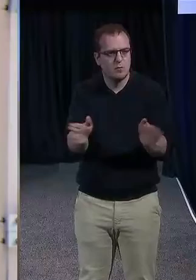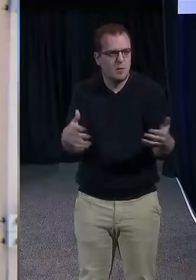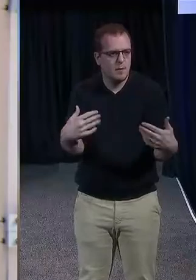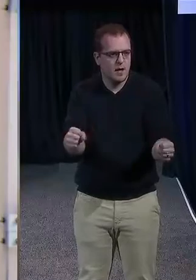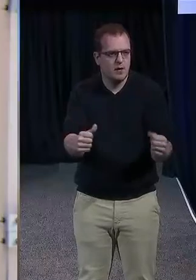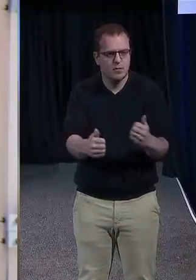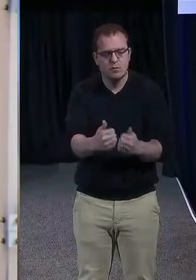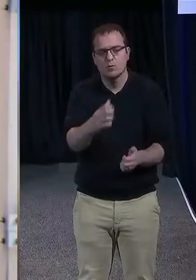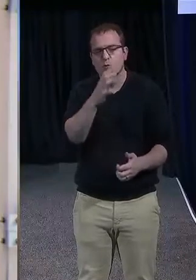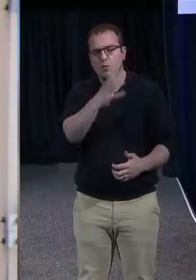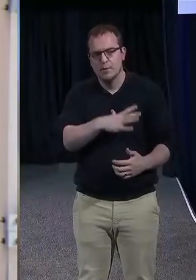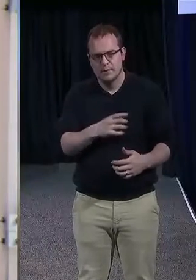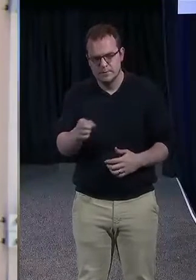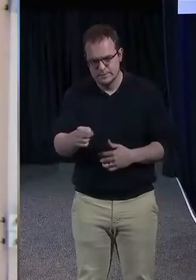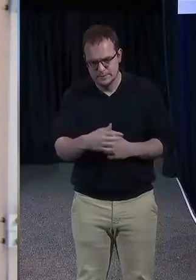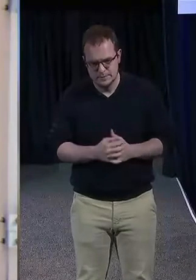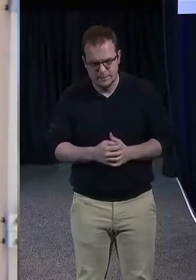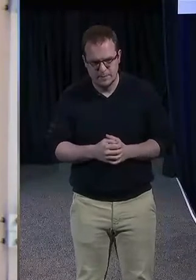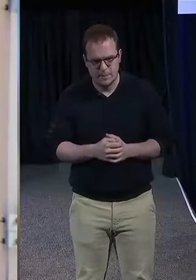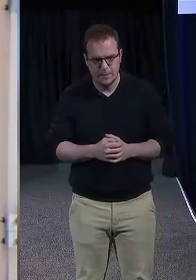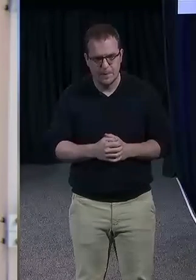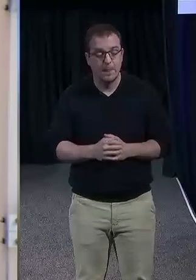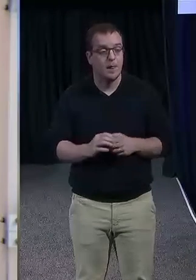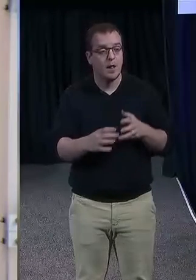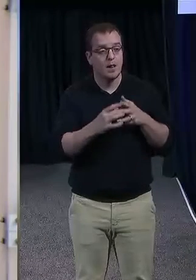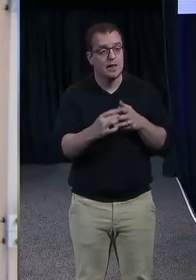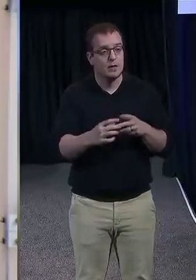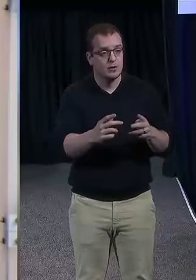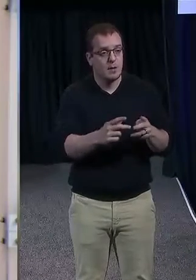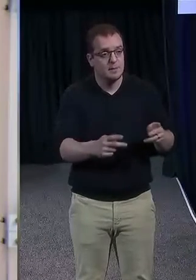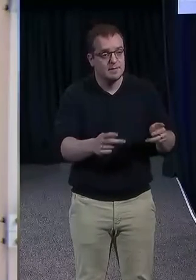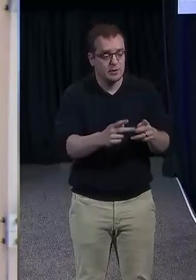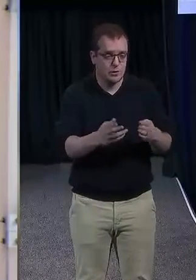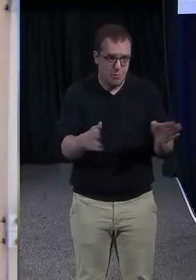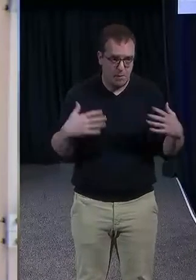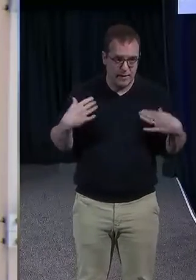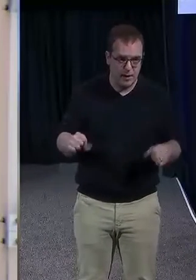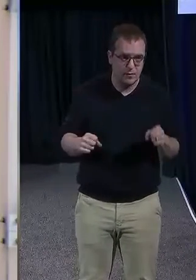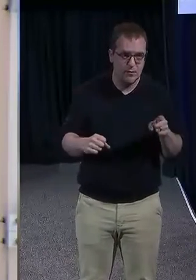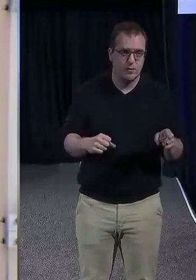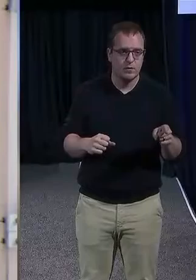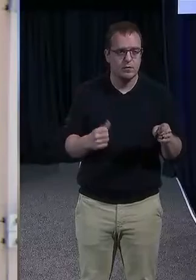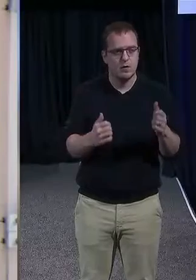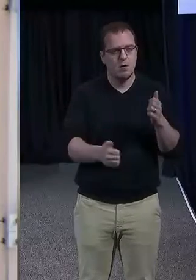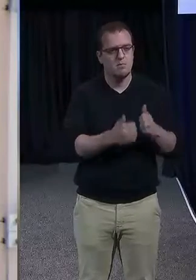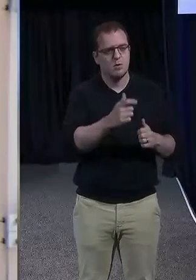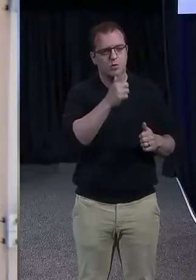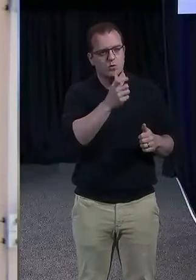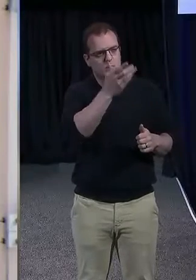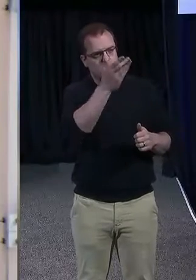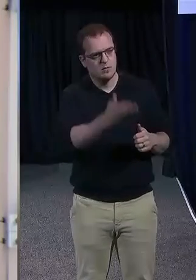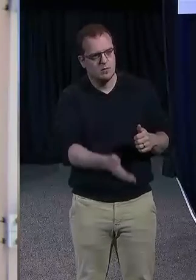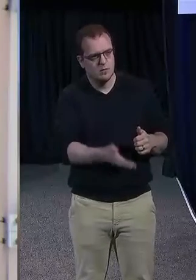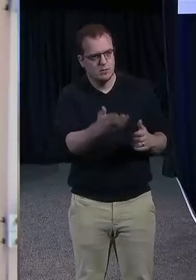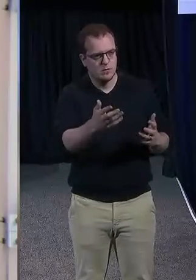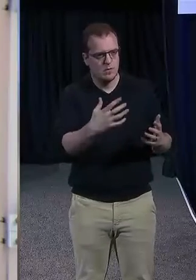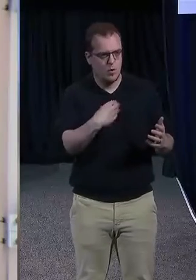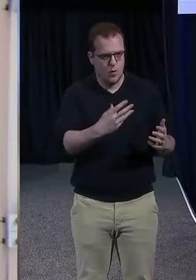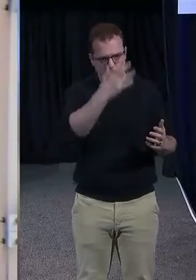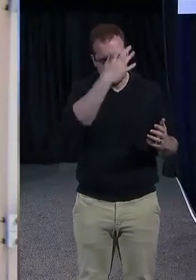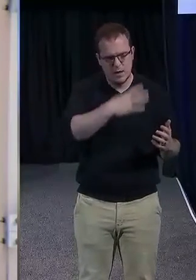are women. But when you look at leadership positions in public health, the vast majority are held by white